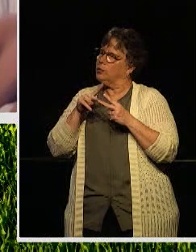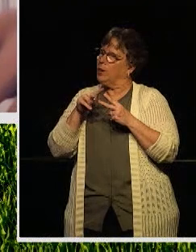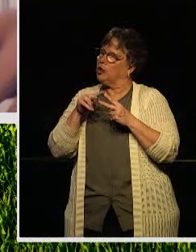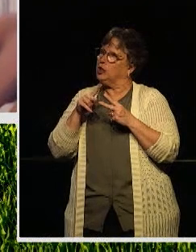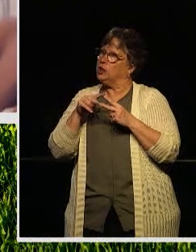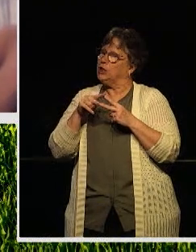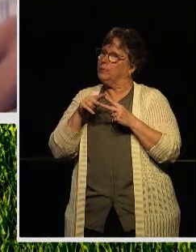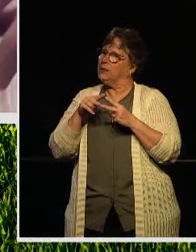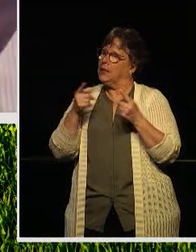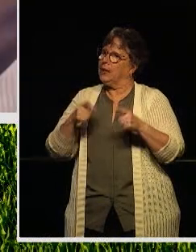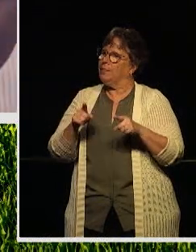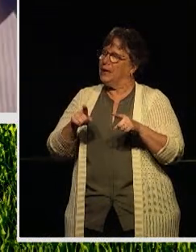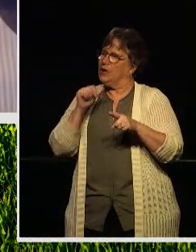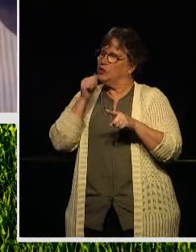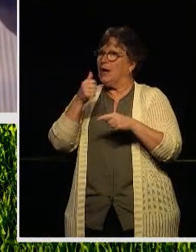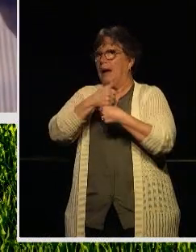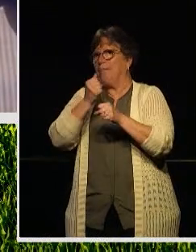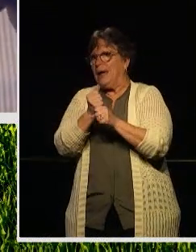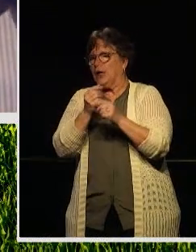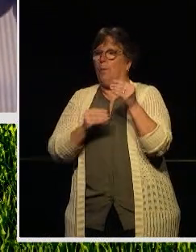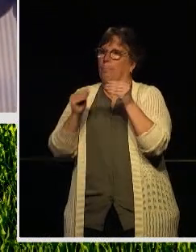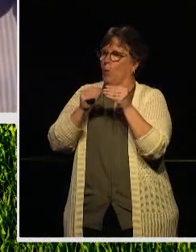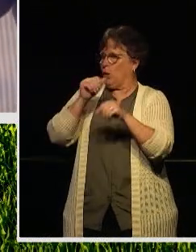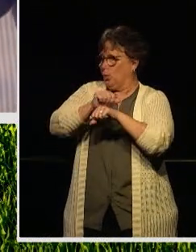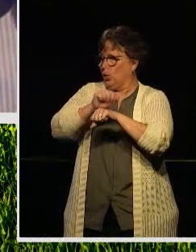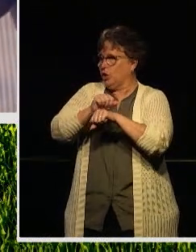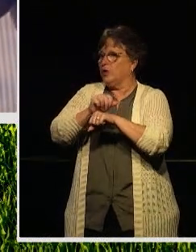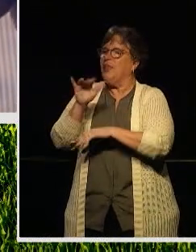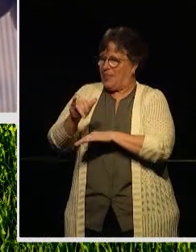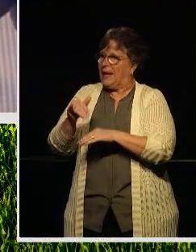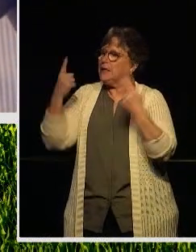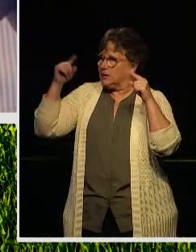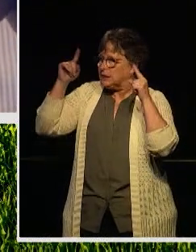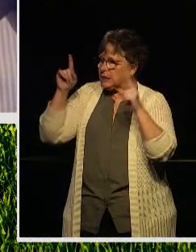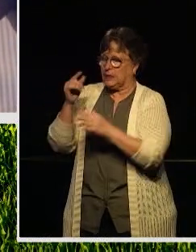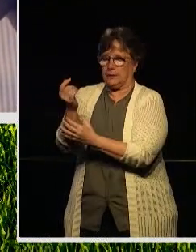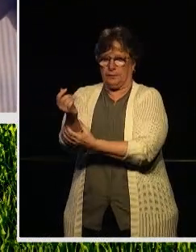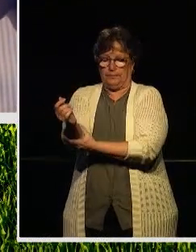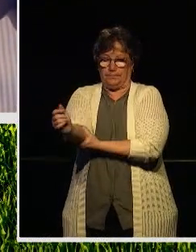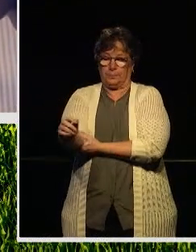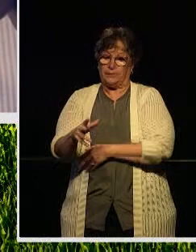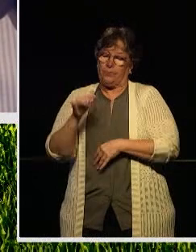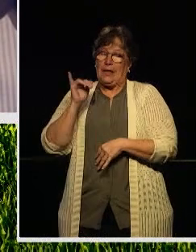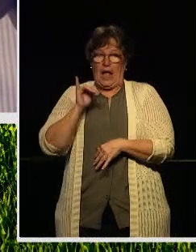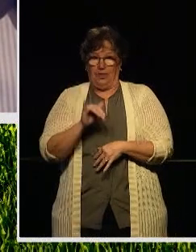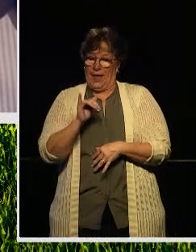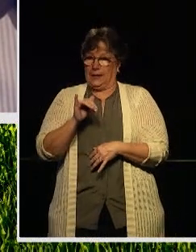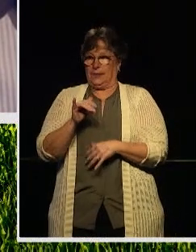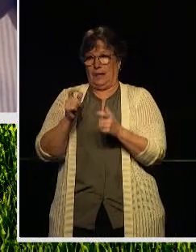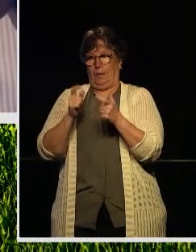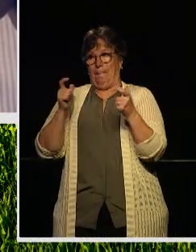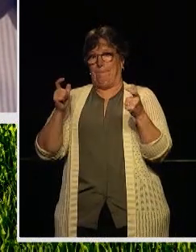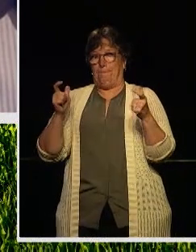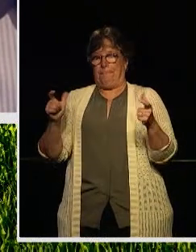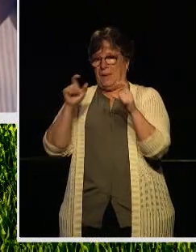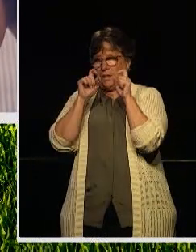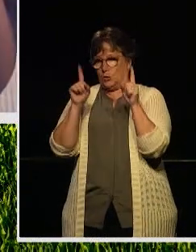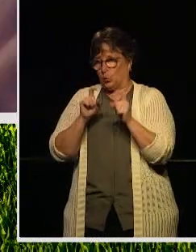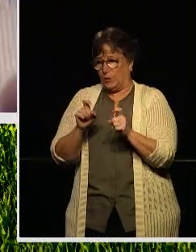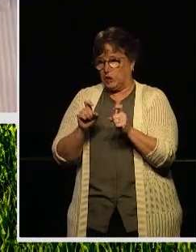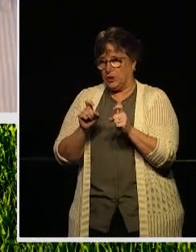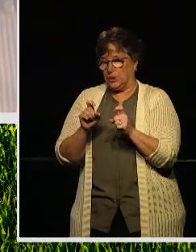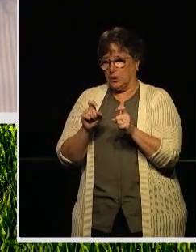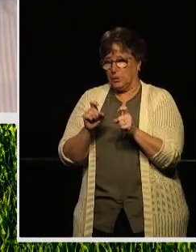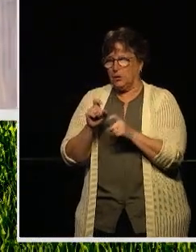cause a lot of extra work, that would actually work? Yeah, I think that's the big question. I think one of the